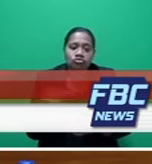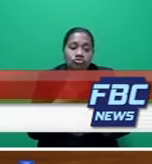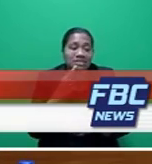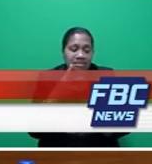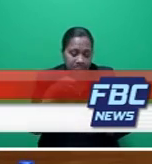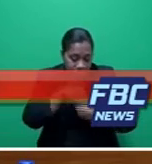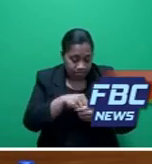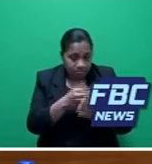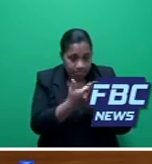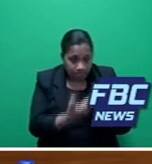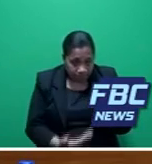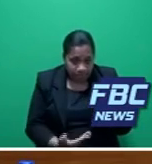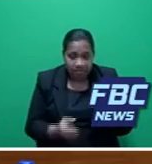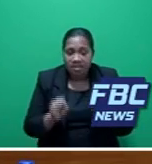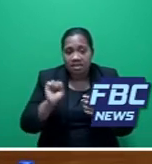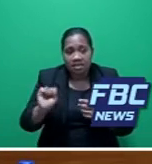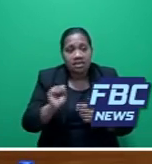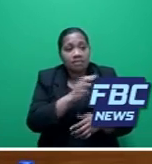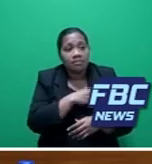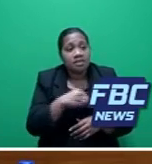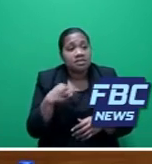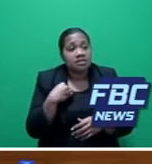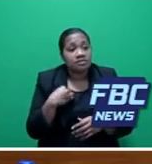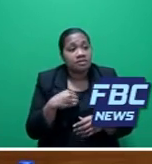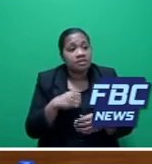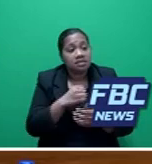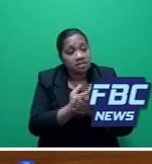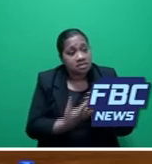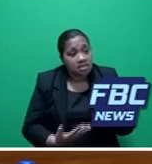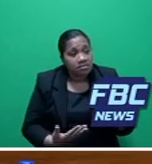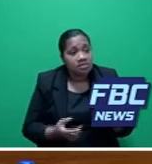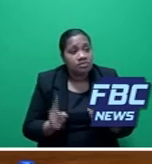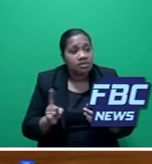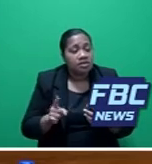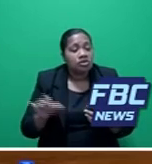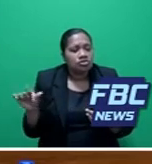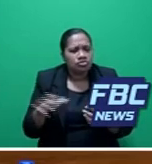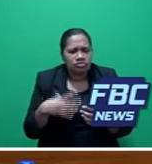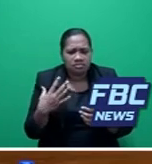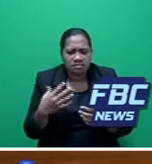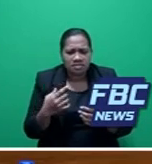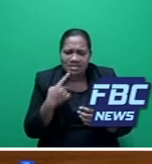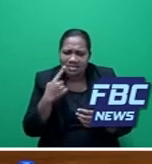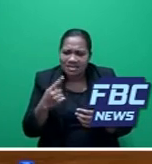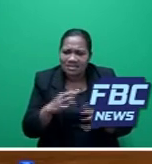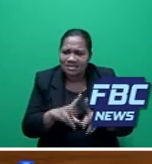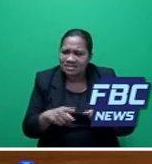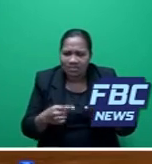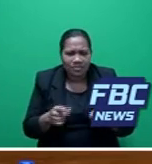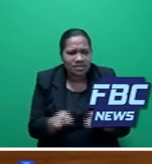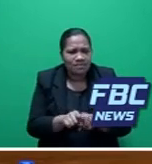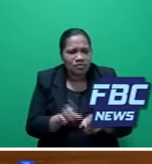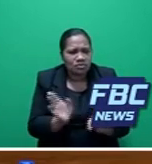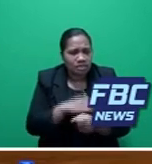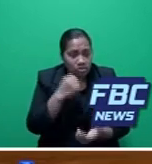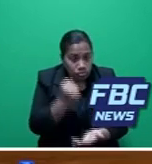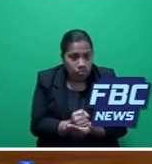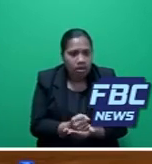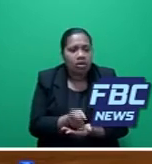his ministerial statement is a reassurance, Mr. Speaker, sir, that there will be